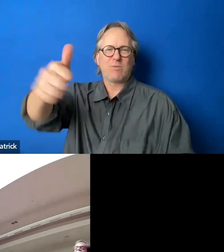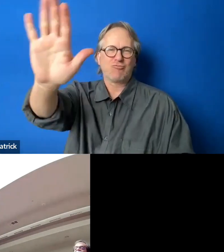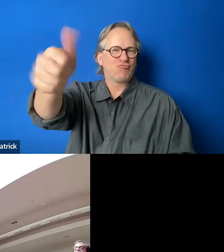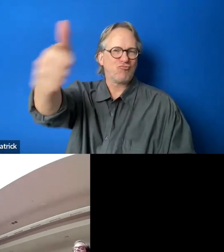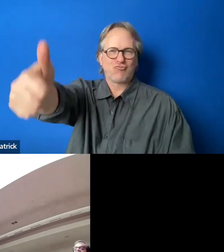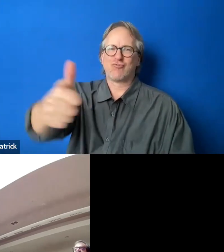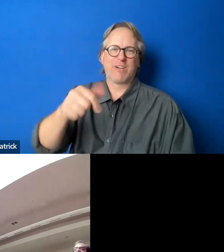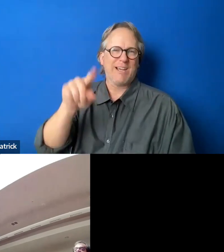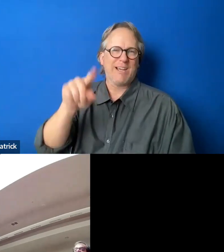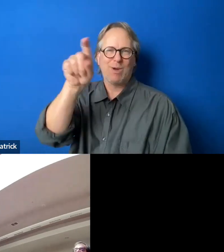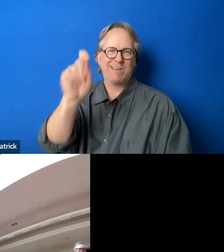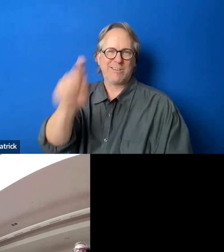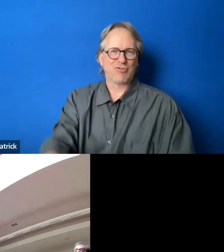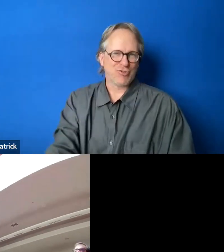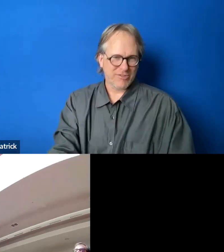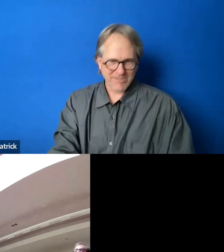there.